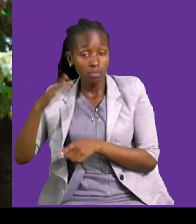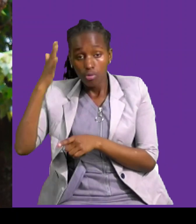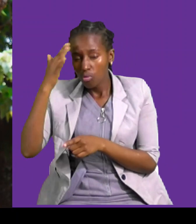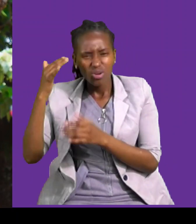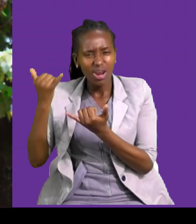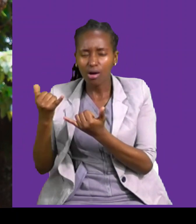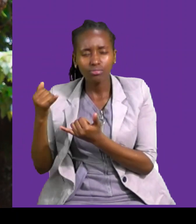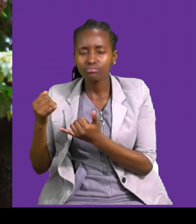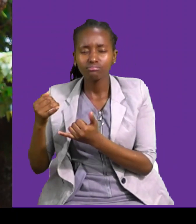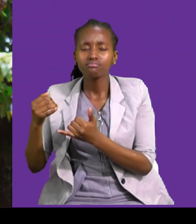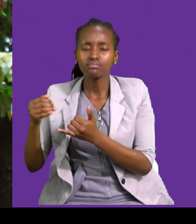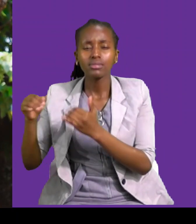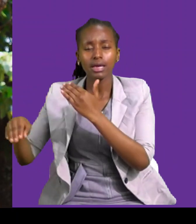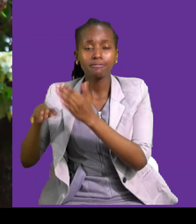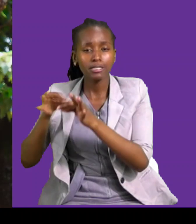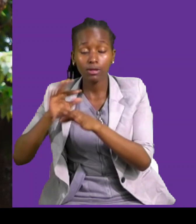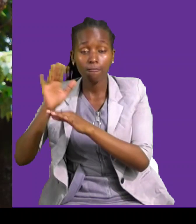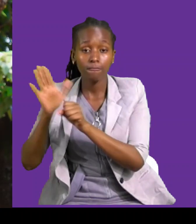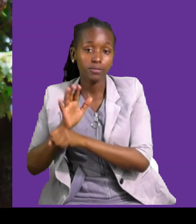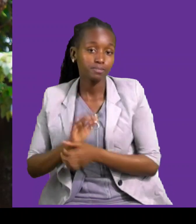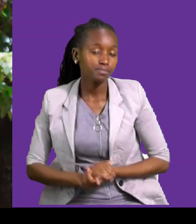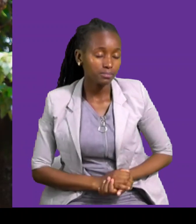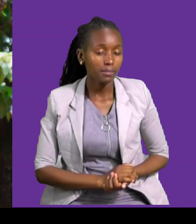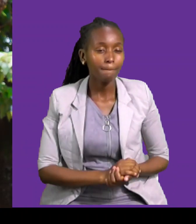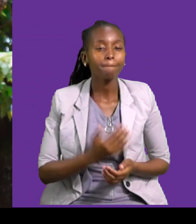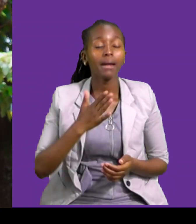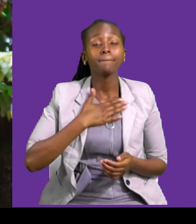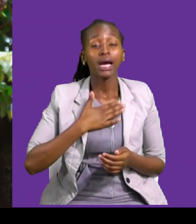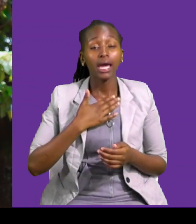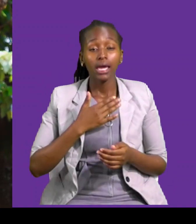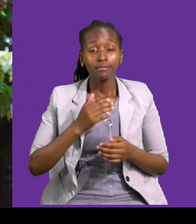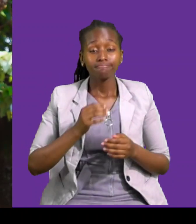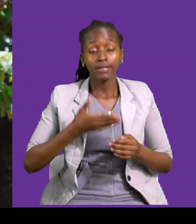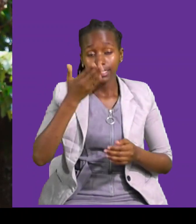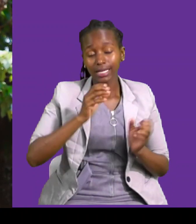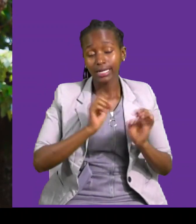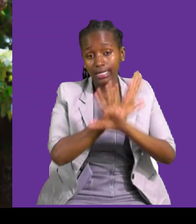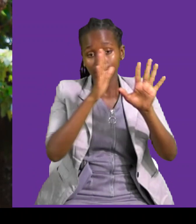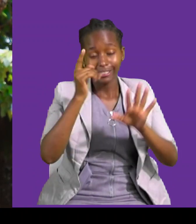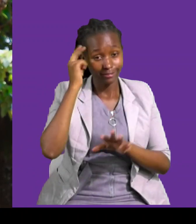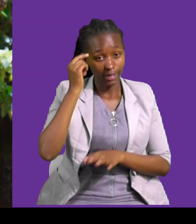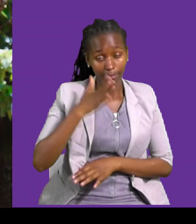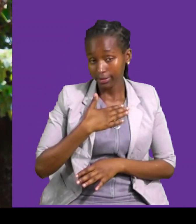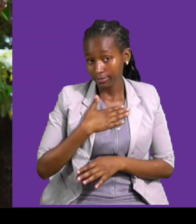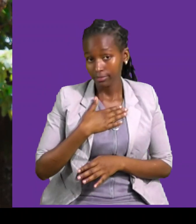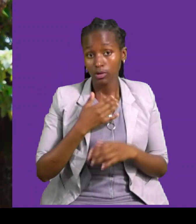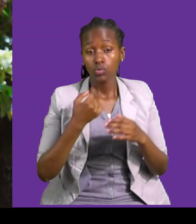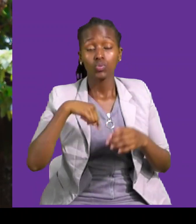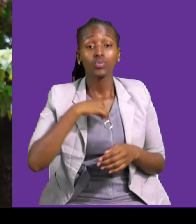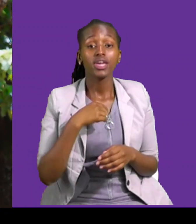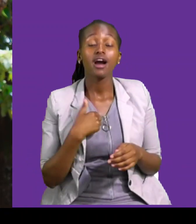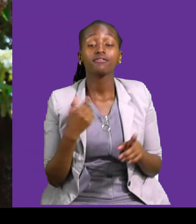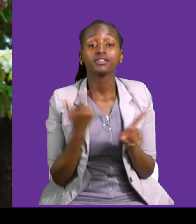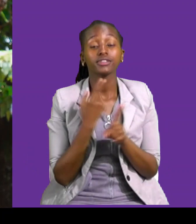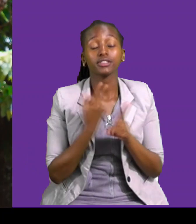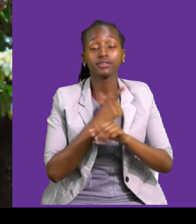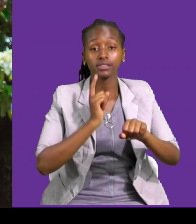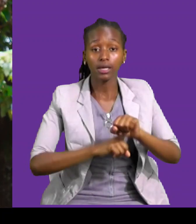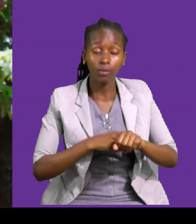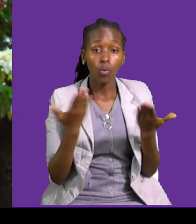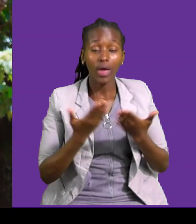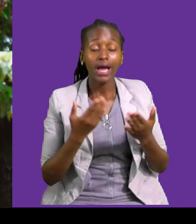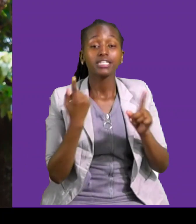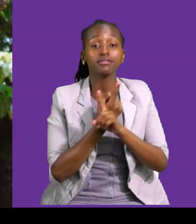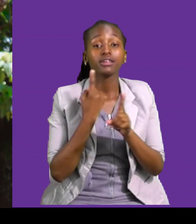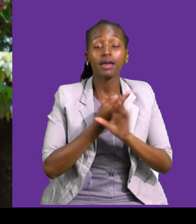because the answer is quite clear in my head. We're having parallel sessions, so we're offering the participant the choice